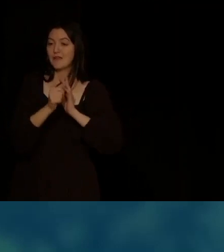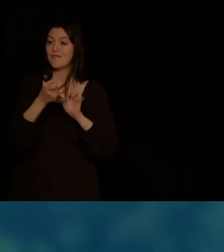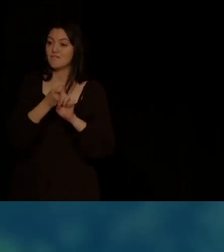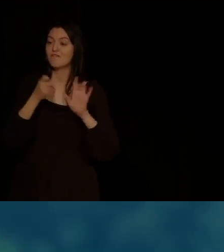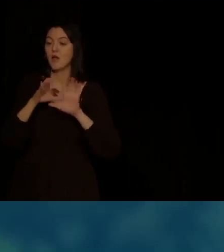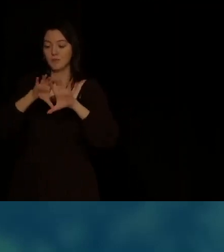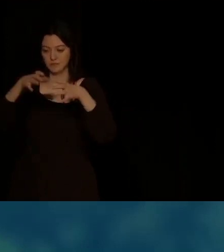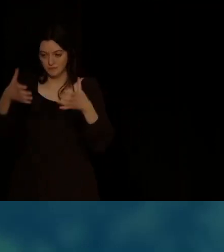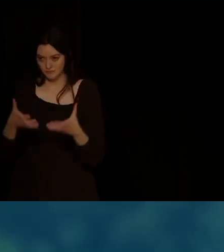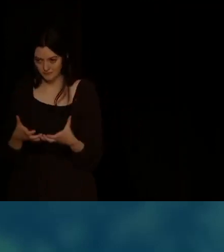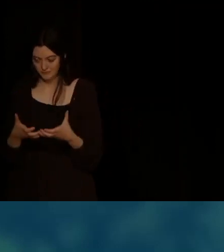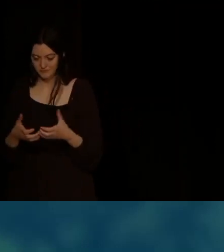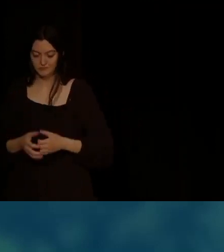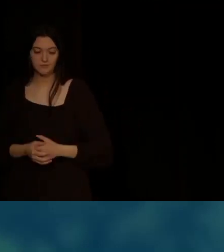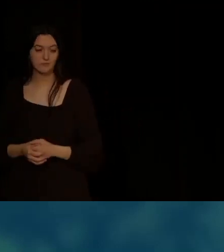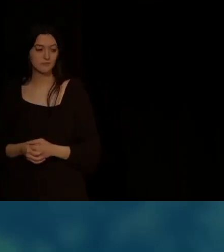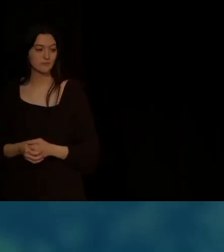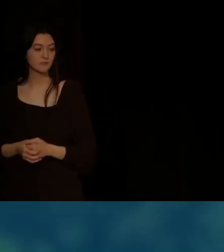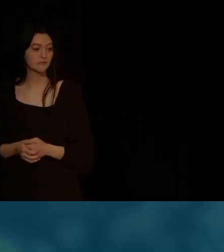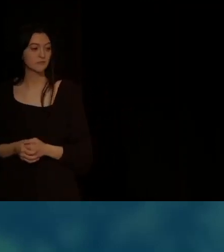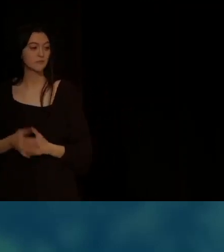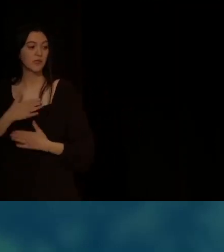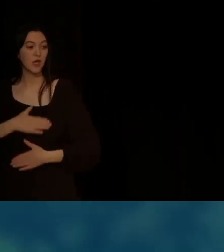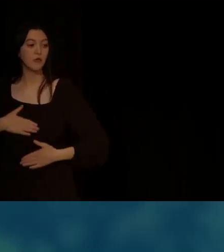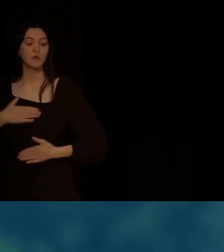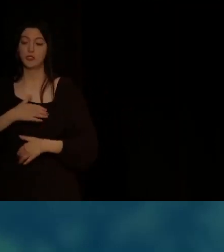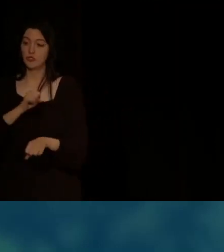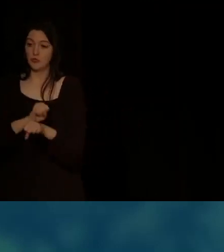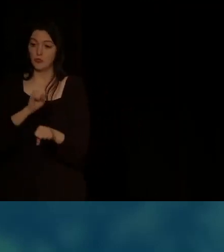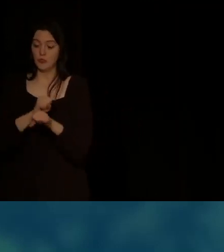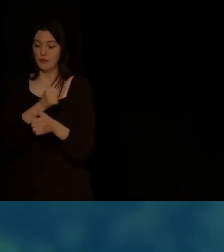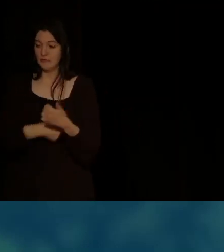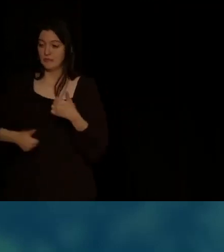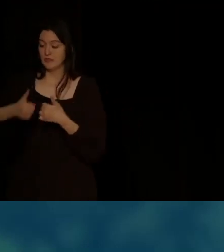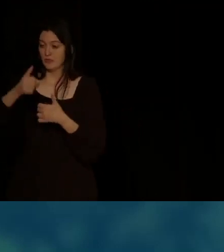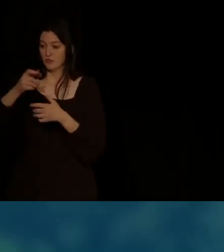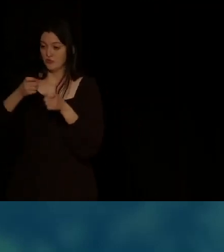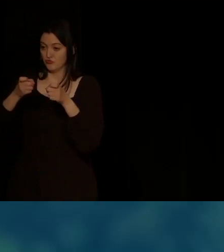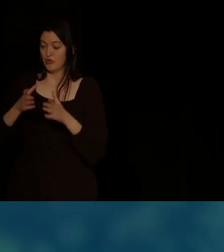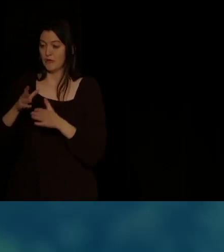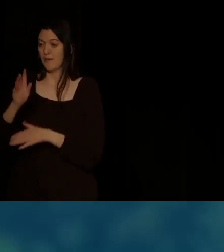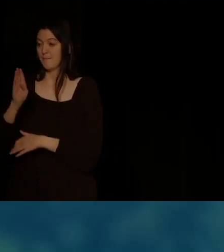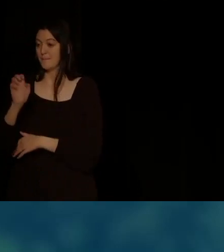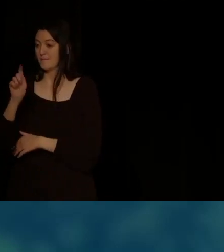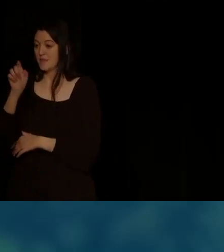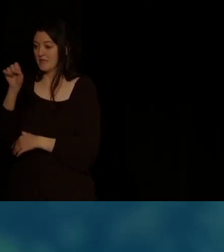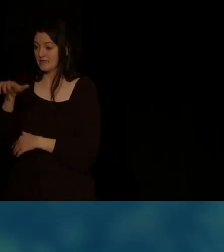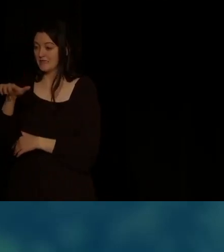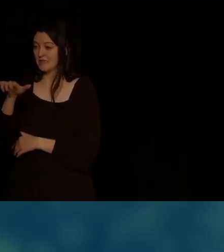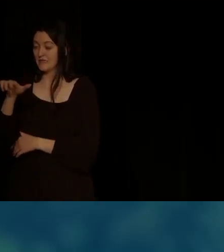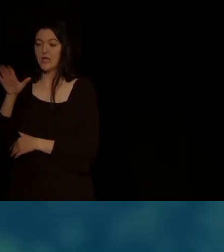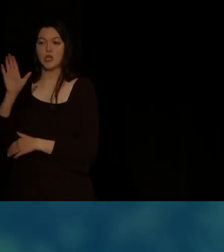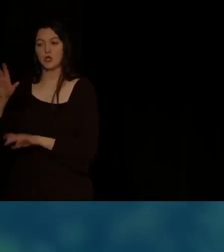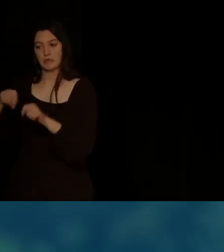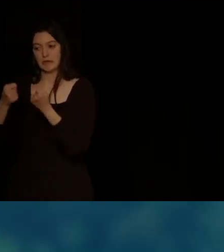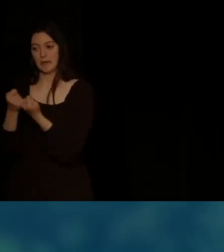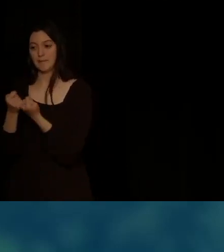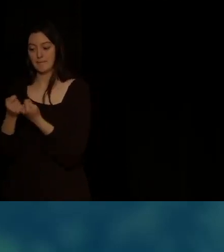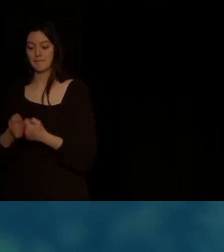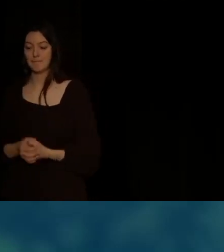globe. I appreciate the work of Executive Director Betsy Cohen and all of her team.